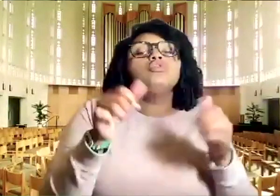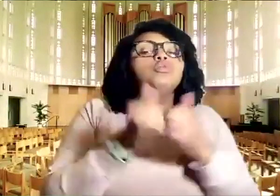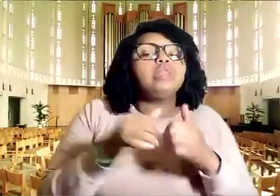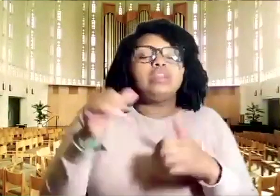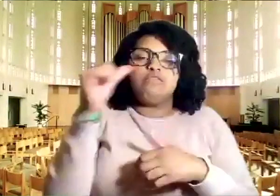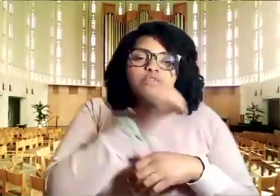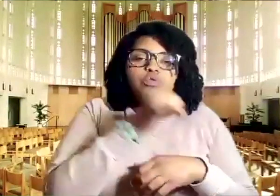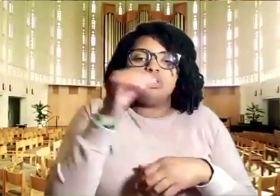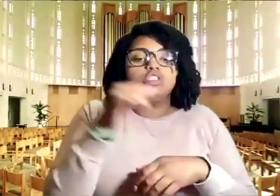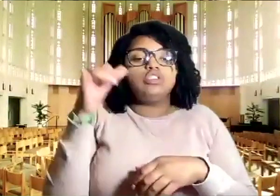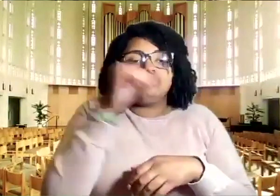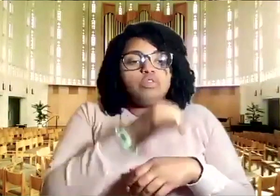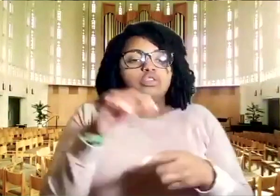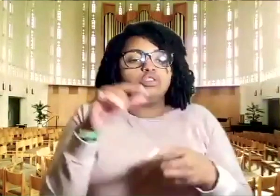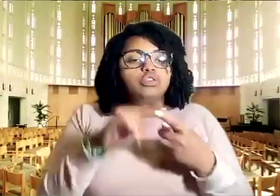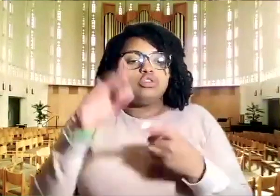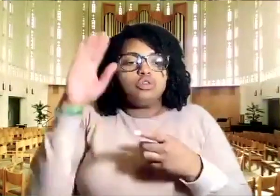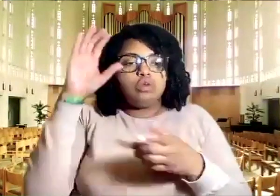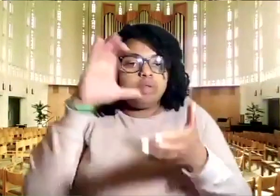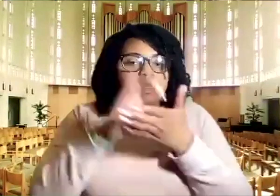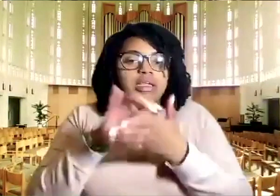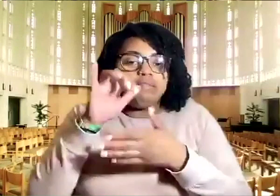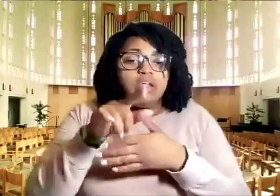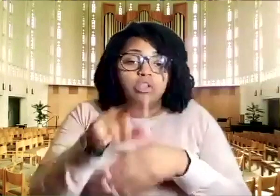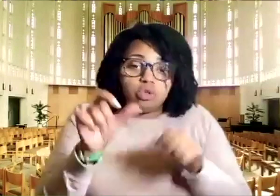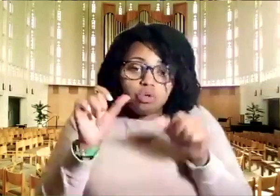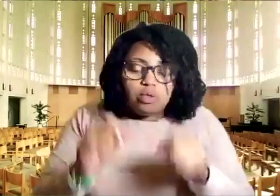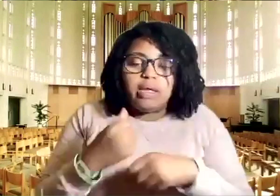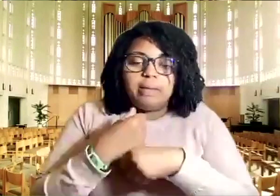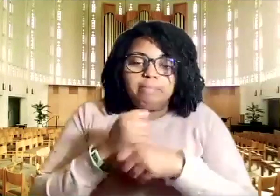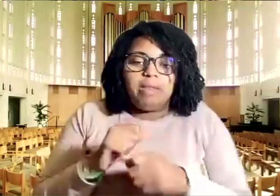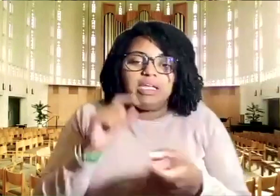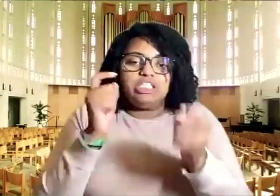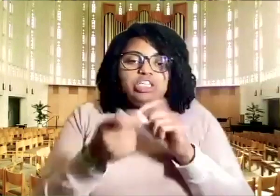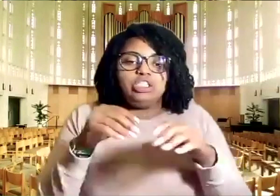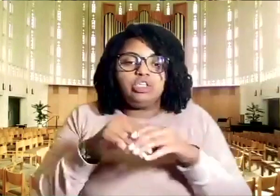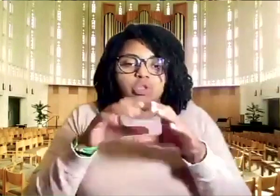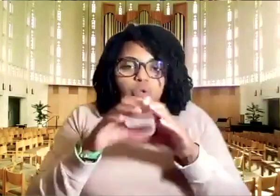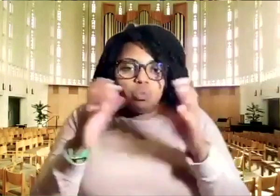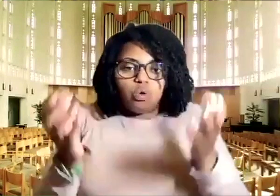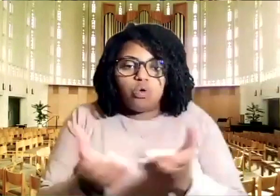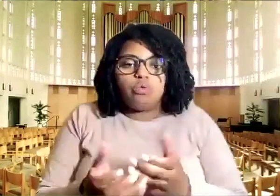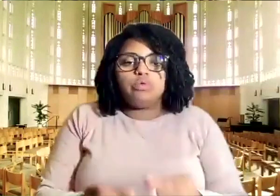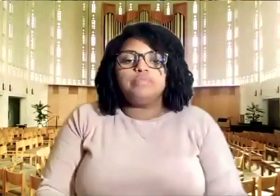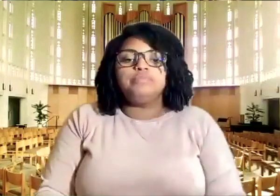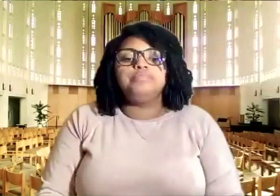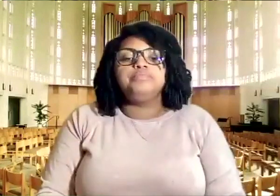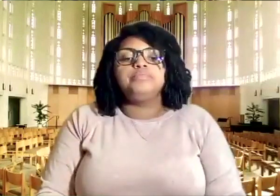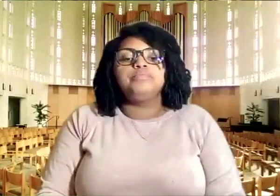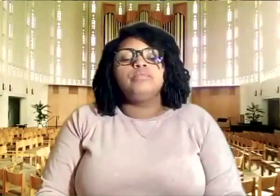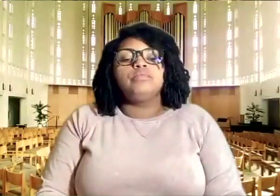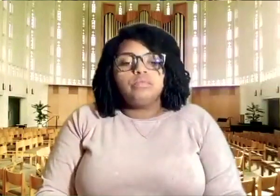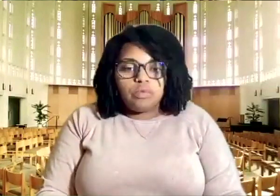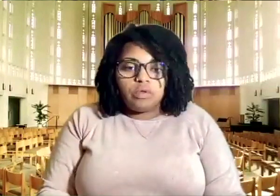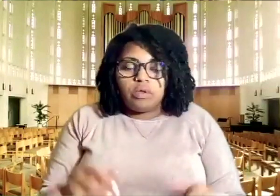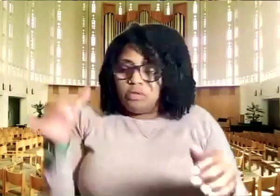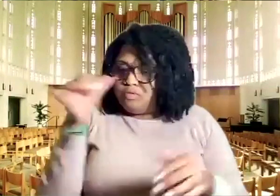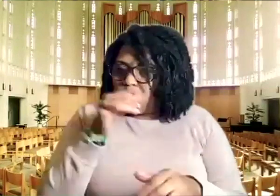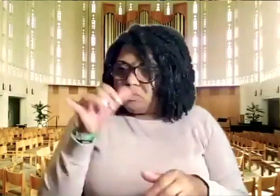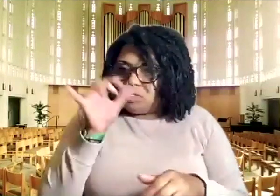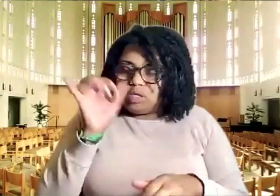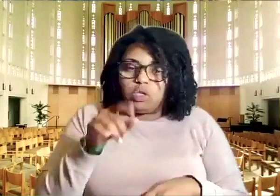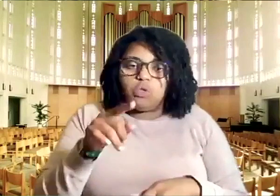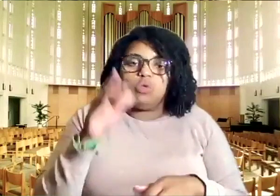Foolishness to believe that you can make a difference in the world. Foolishness so that you will do